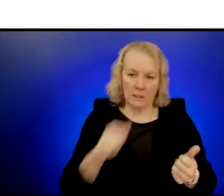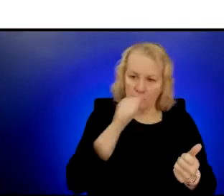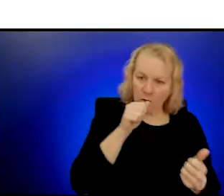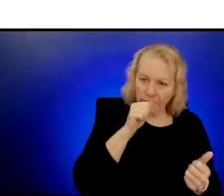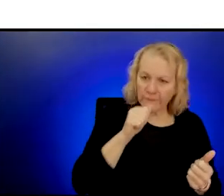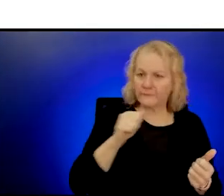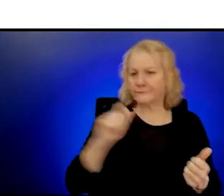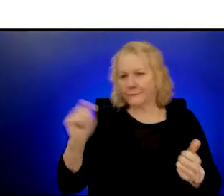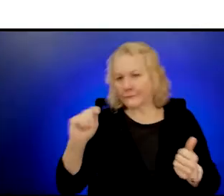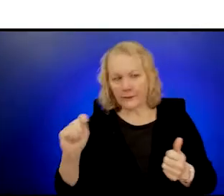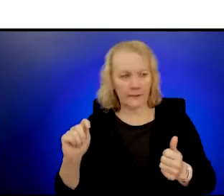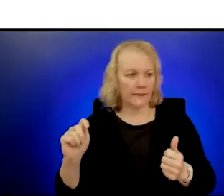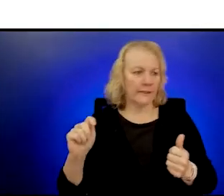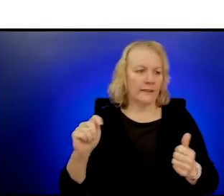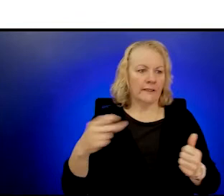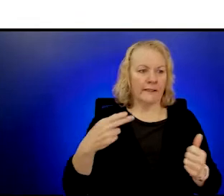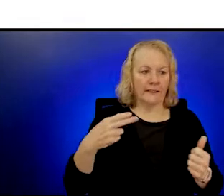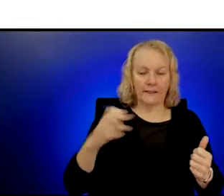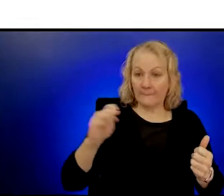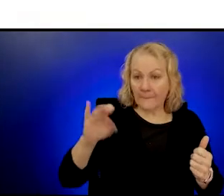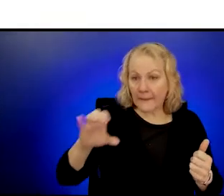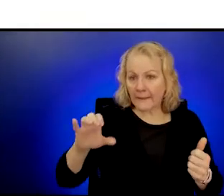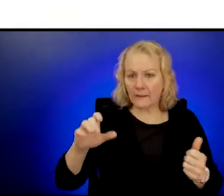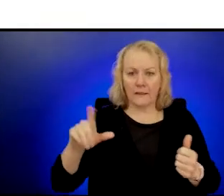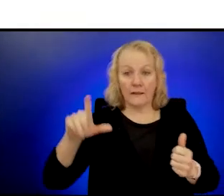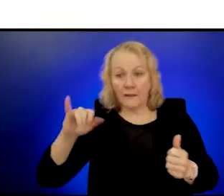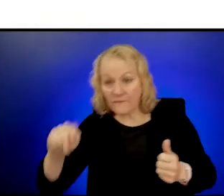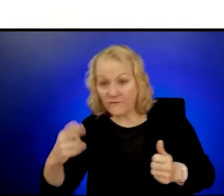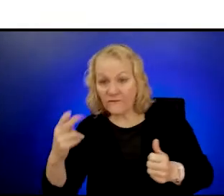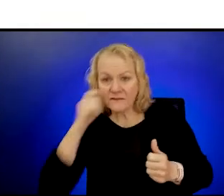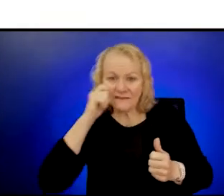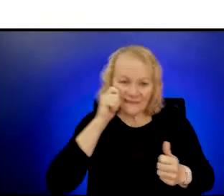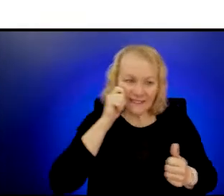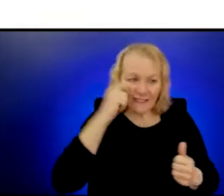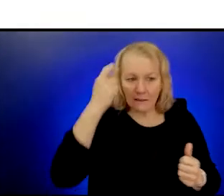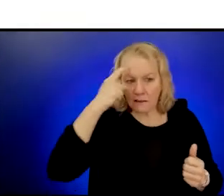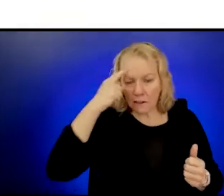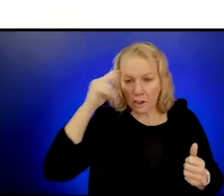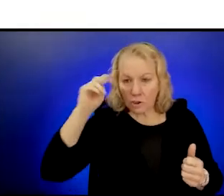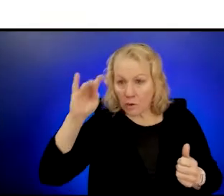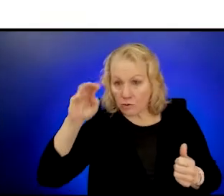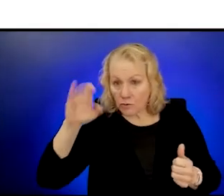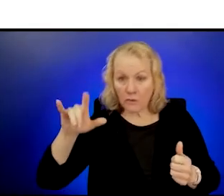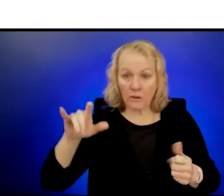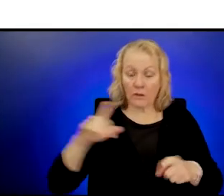hemic, lymphatic, skin, neurological, and endocrine